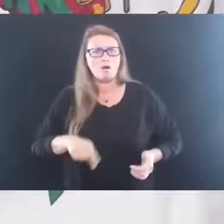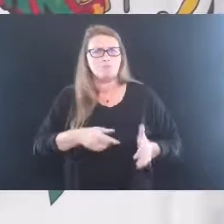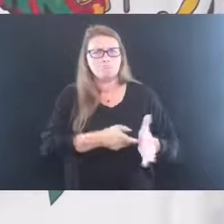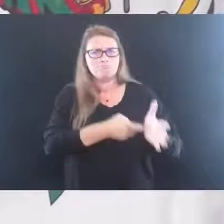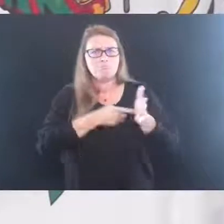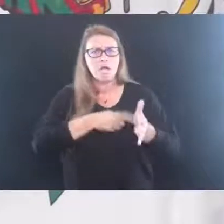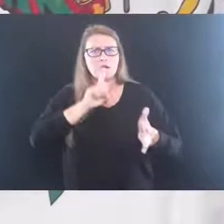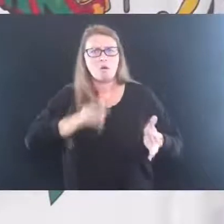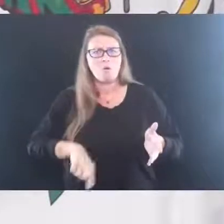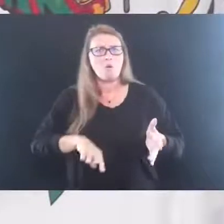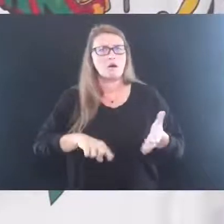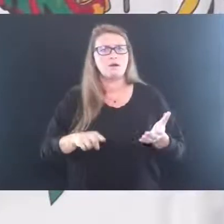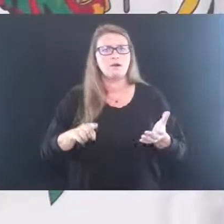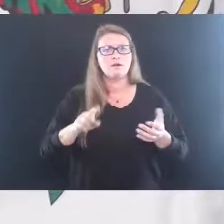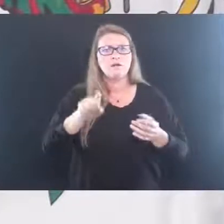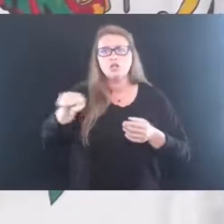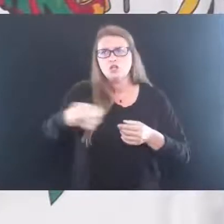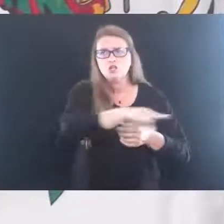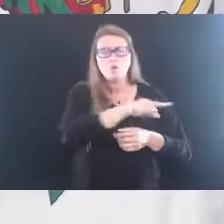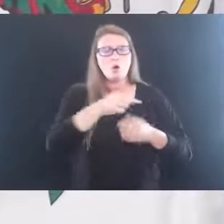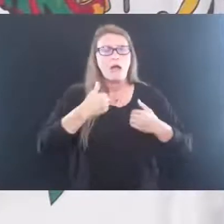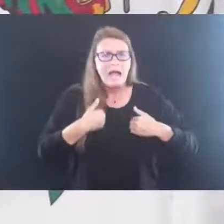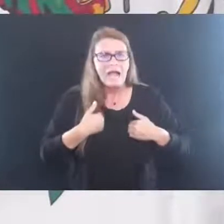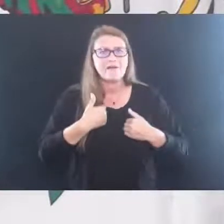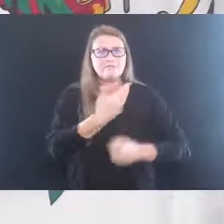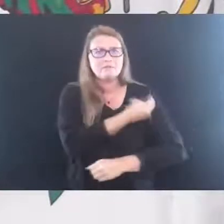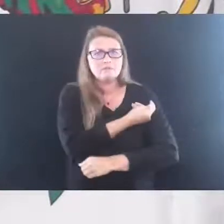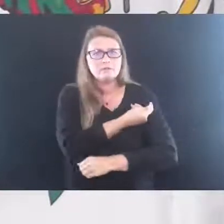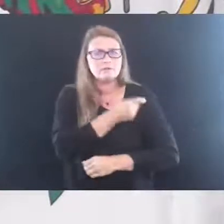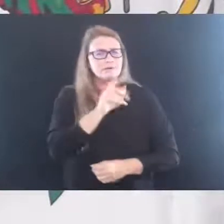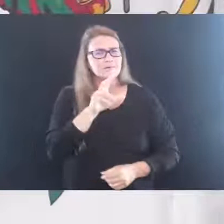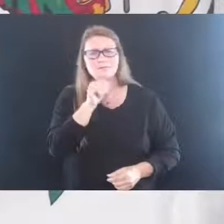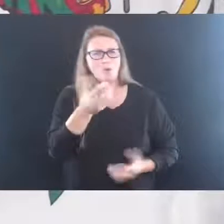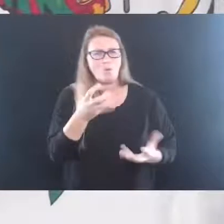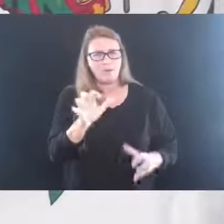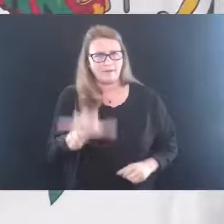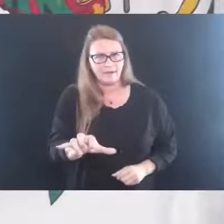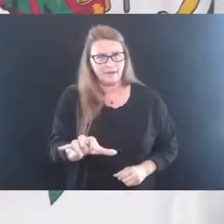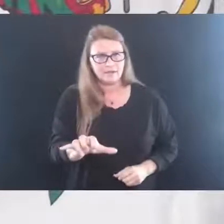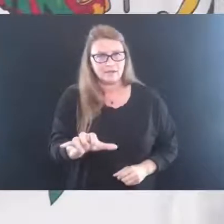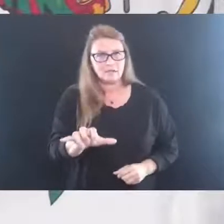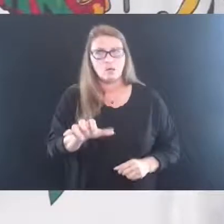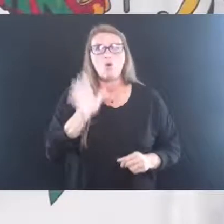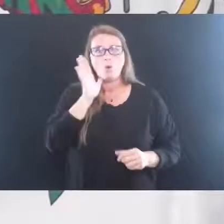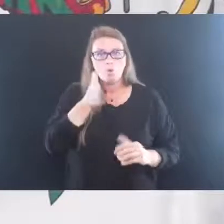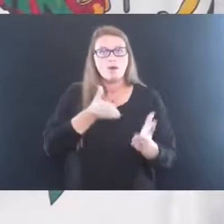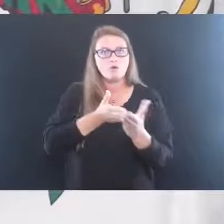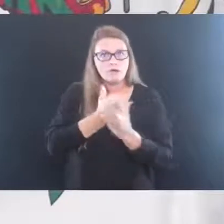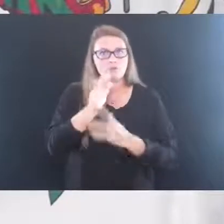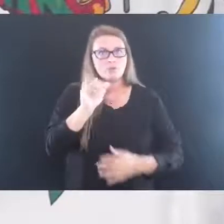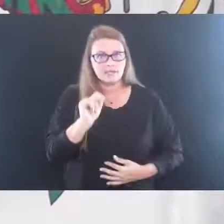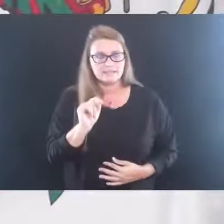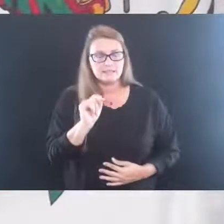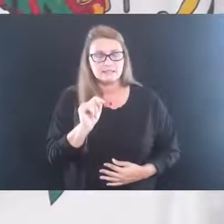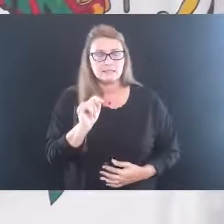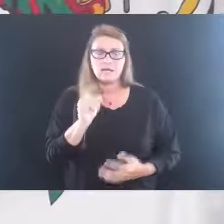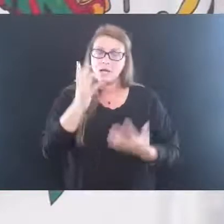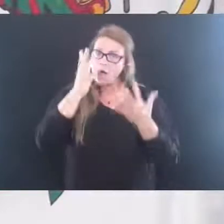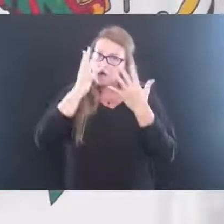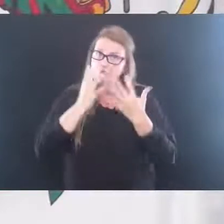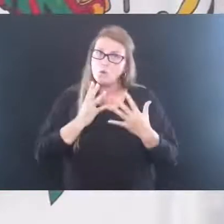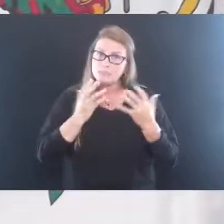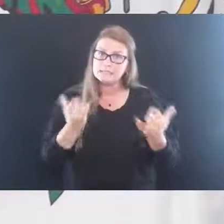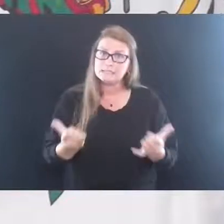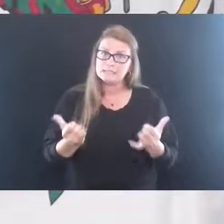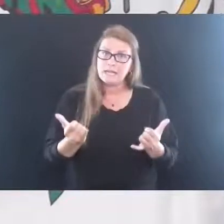employees or whatever it may be that they have to do something. We'll get through this. Unfortunately,